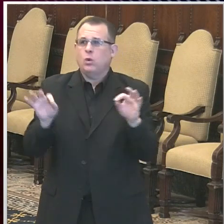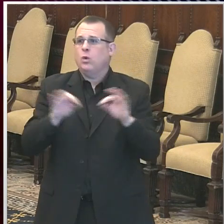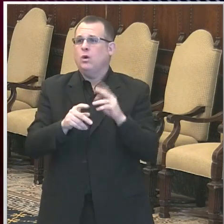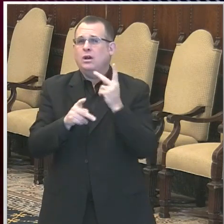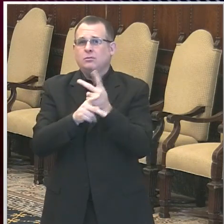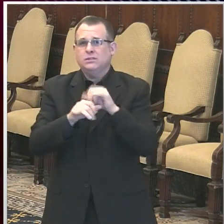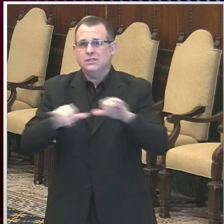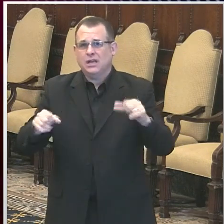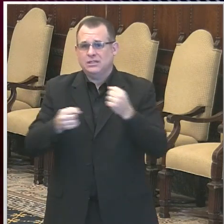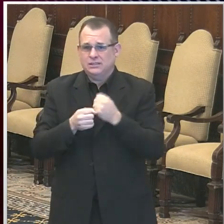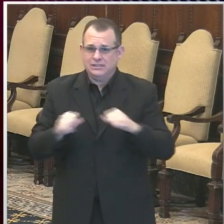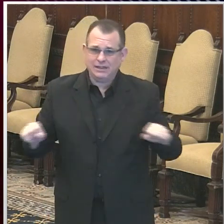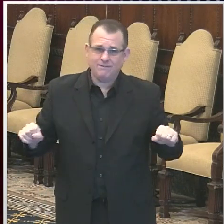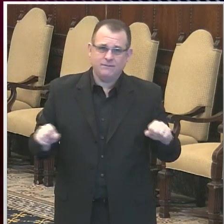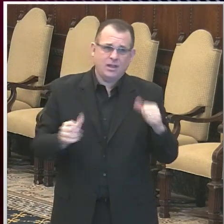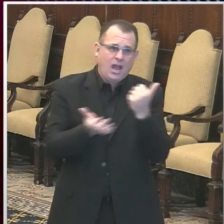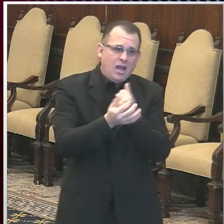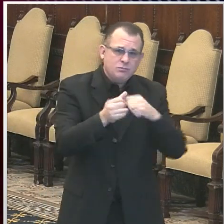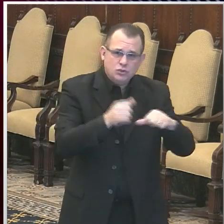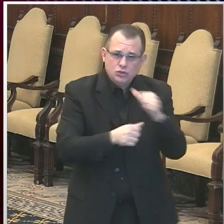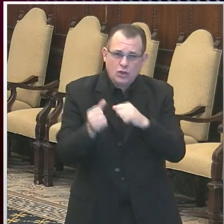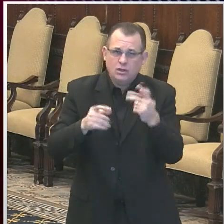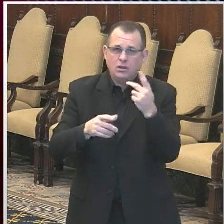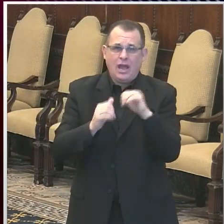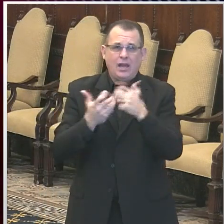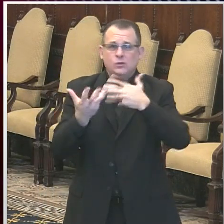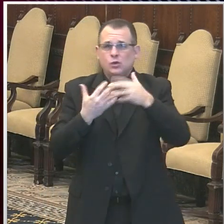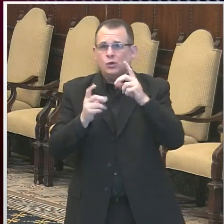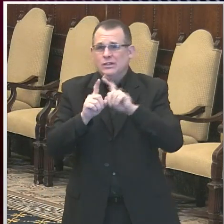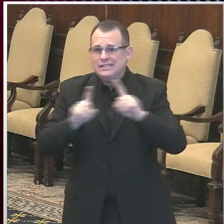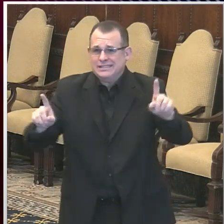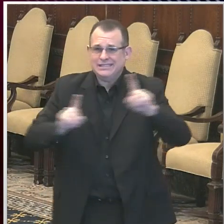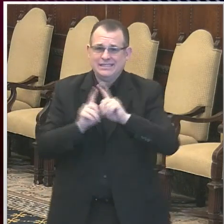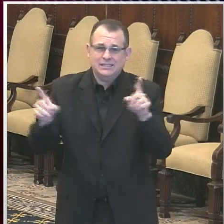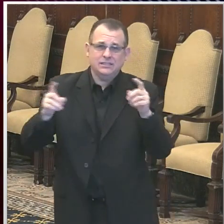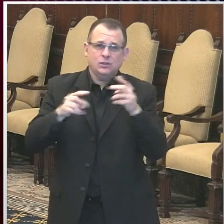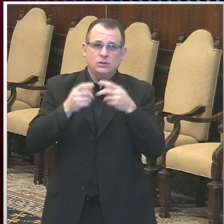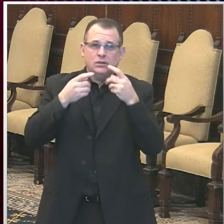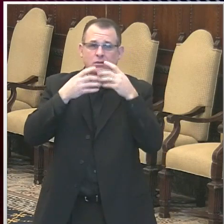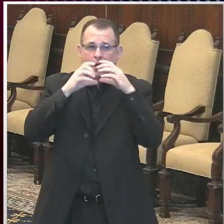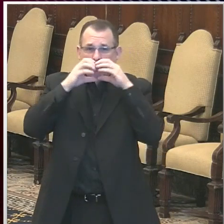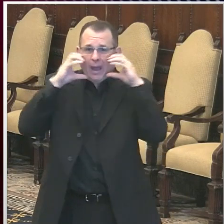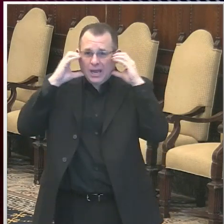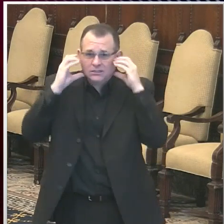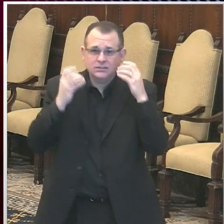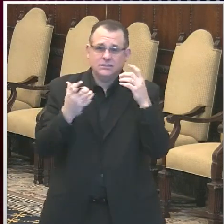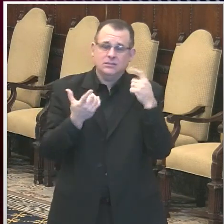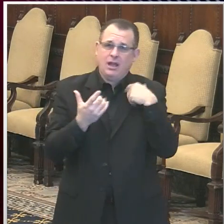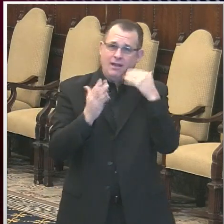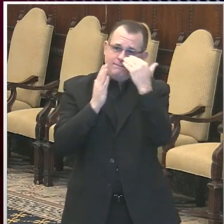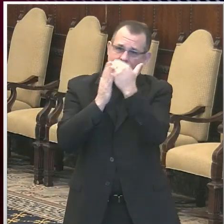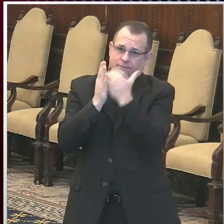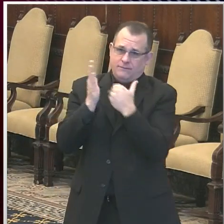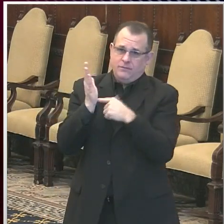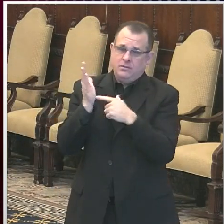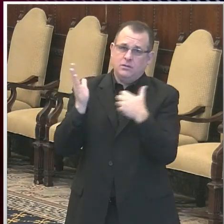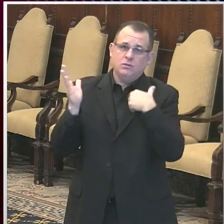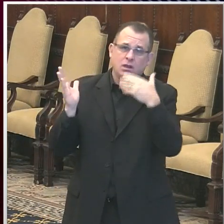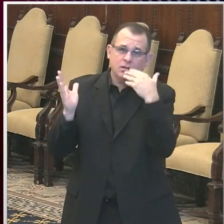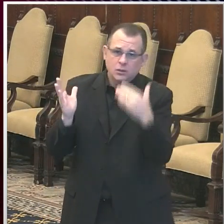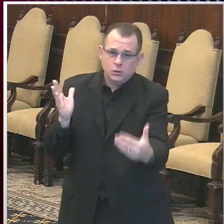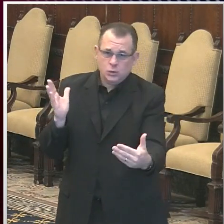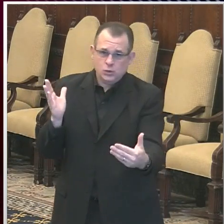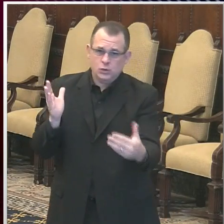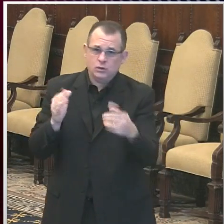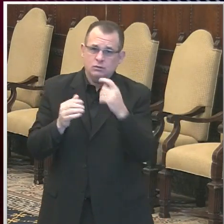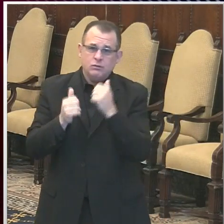each other. We are staying away from each other. We are wearing masks and we are doing what needs to be done. So thank you. Thank you most importantly to the